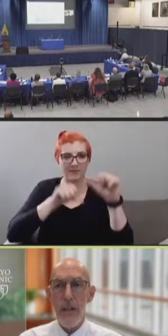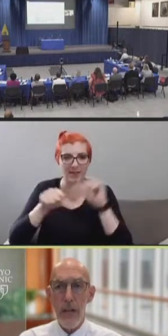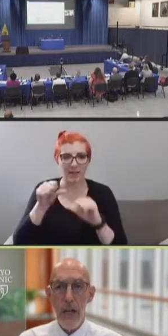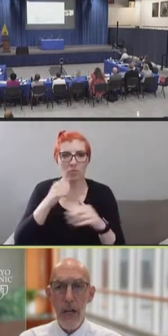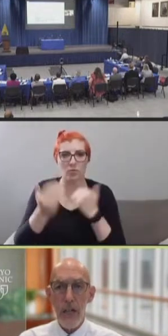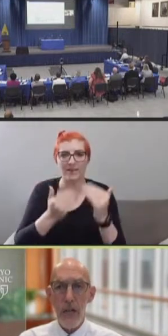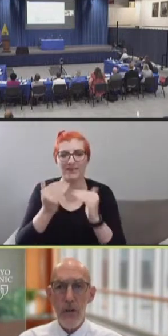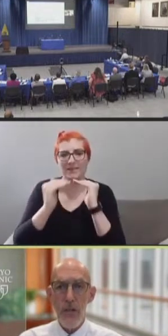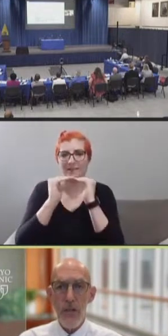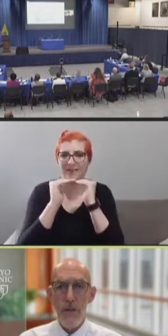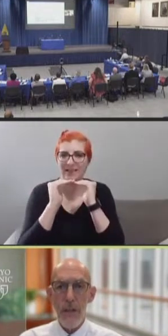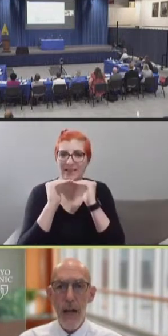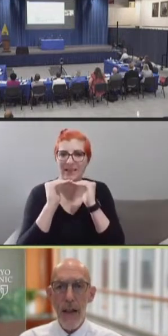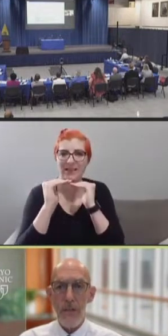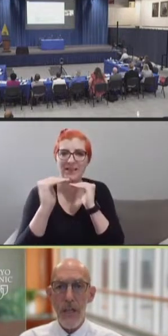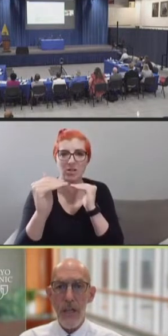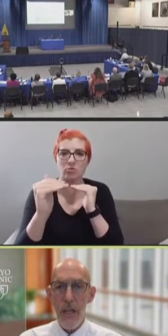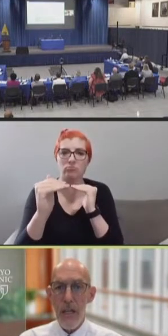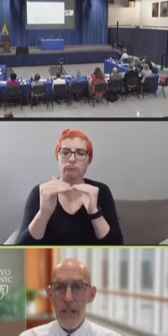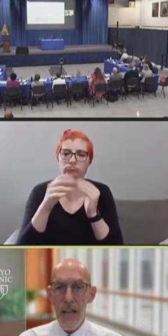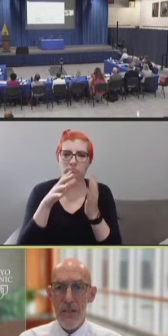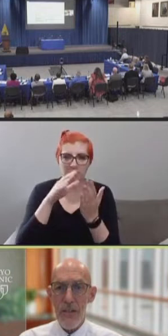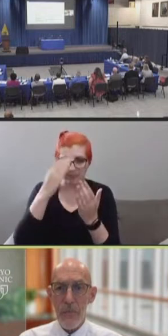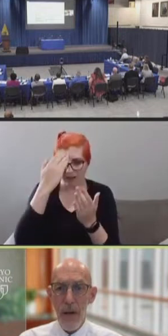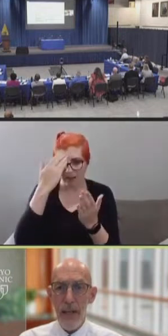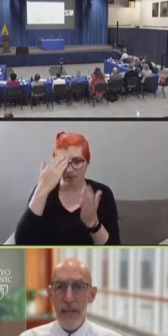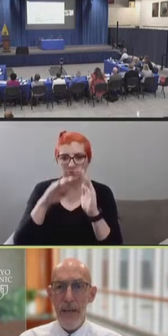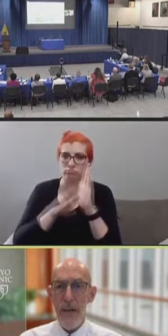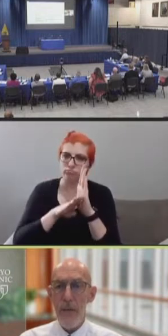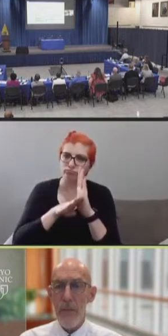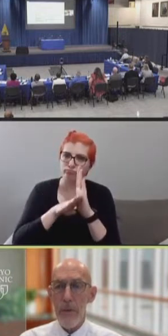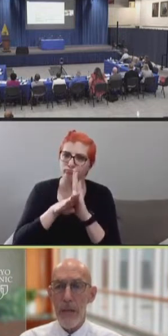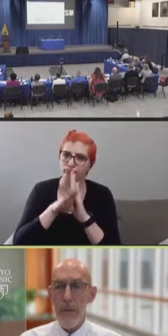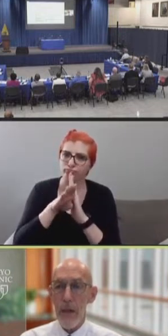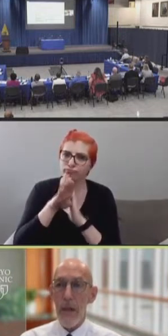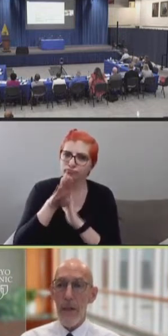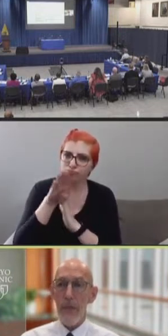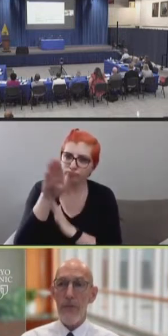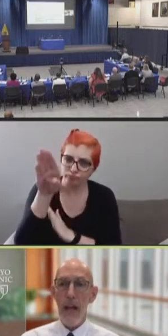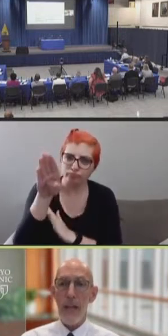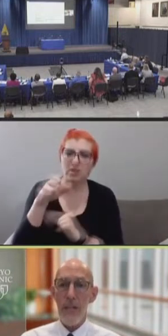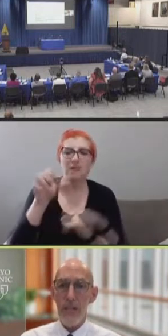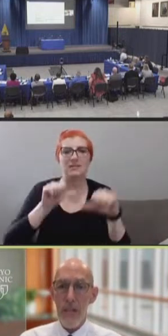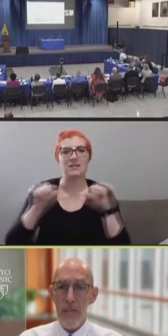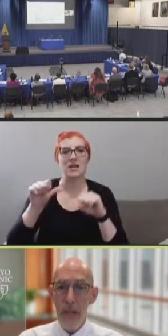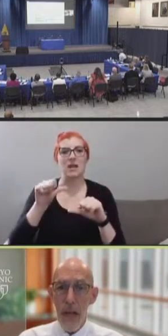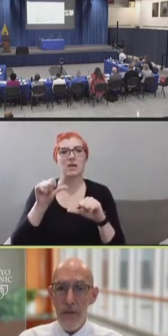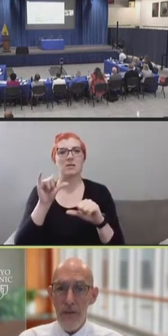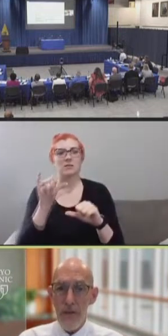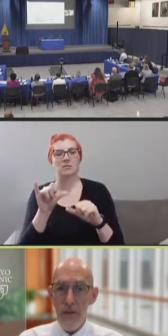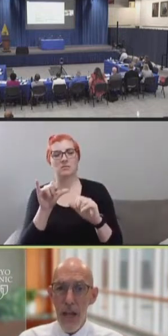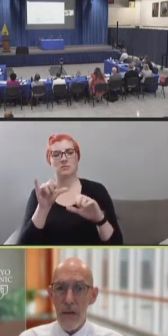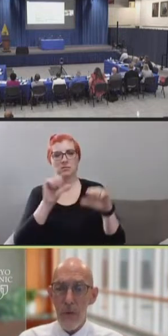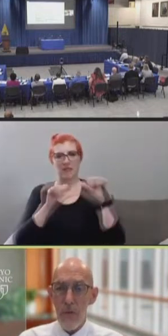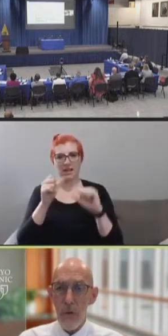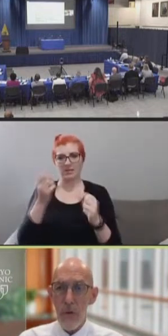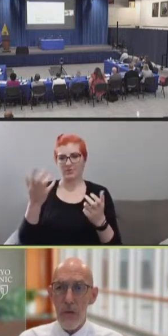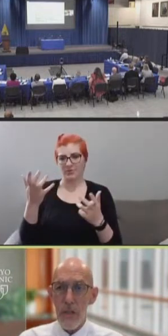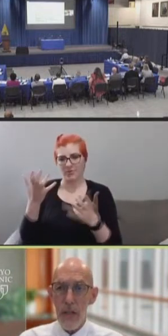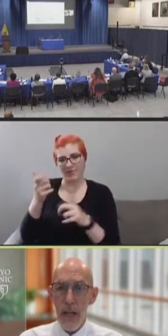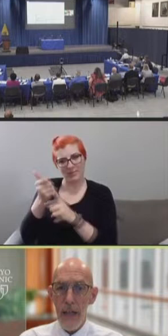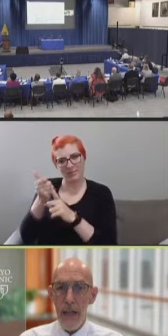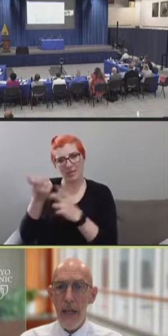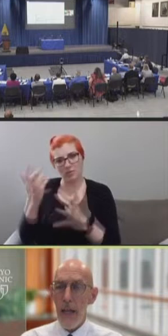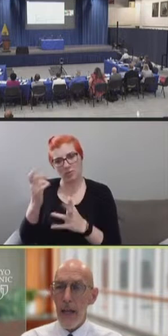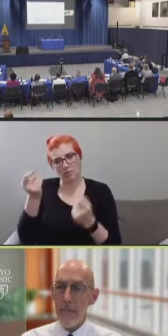of linear accretion of knowledge, that science is predicated on the belief that the scientists themselves understand what the world